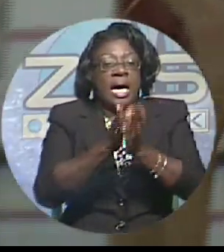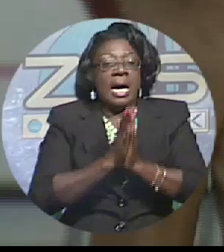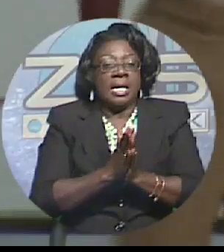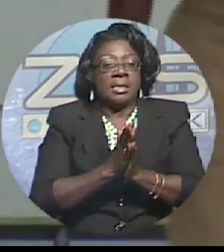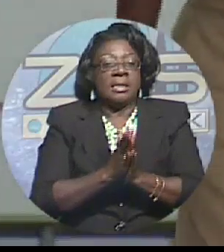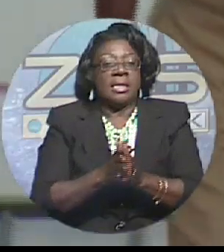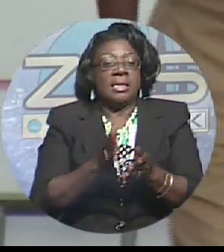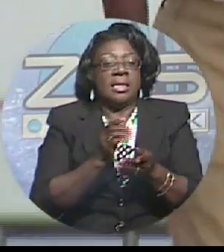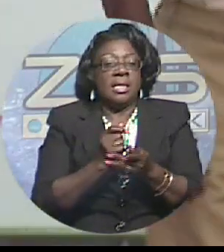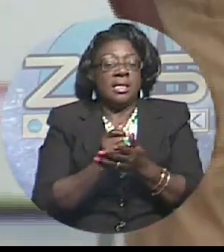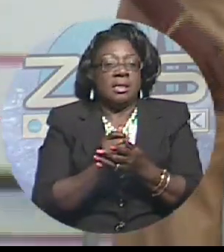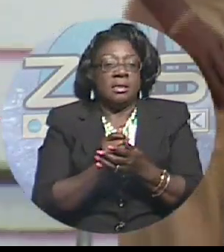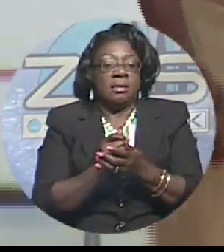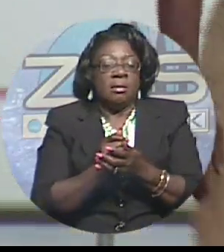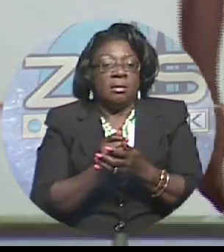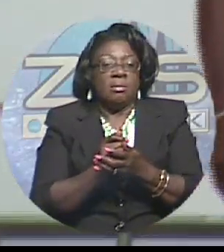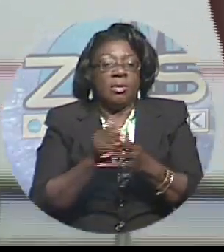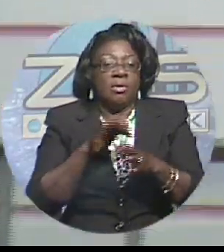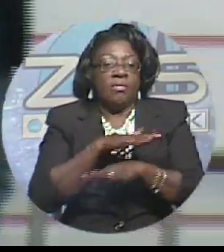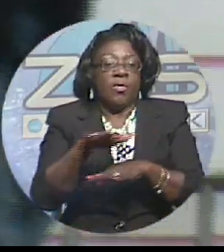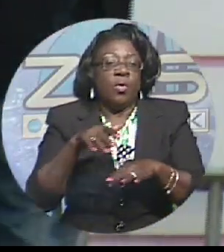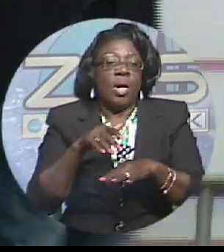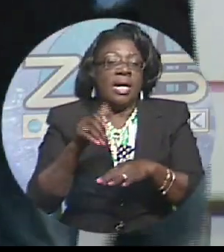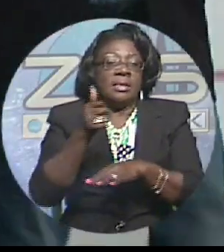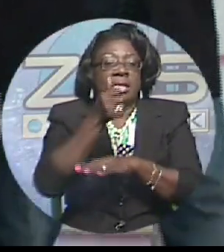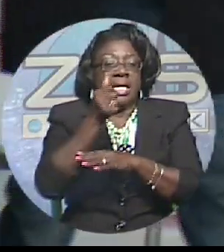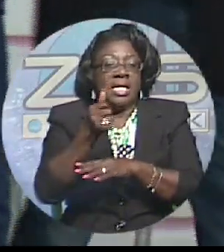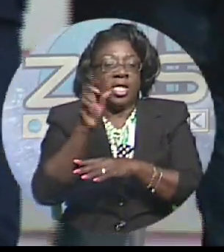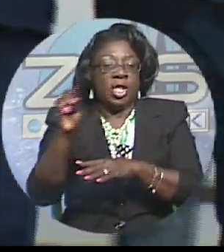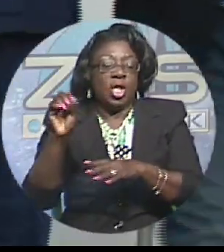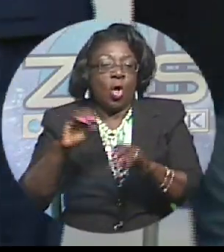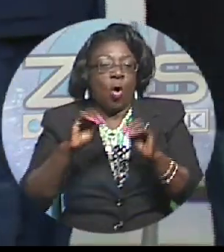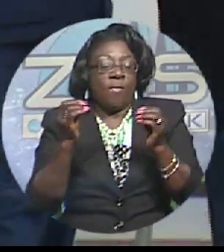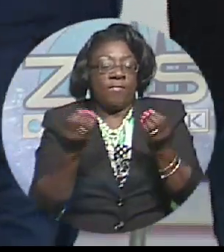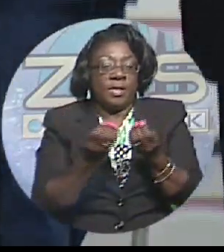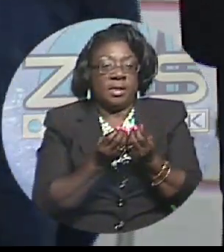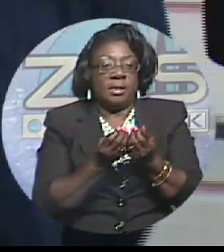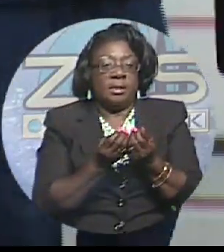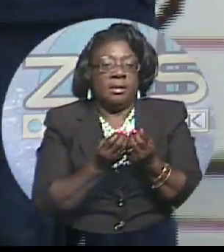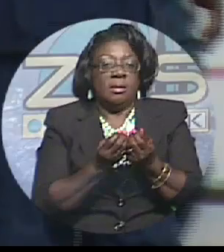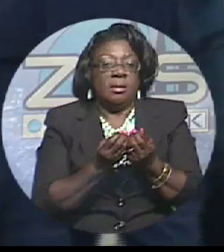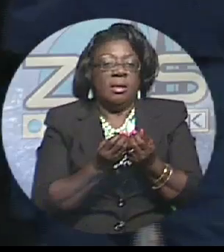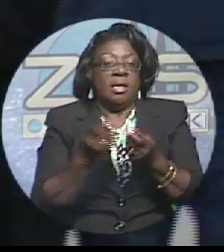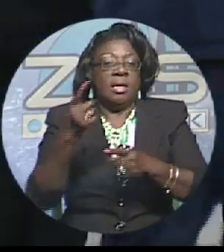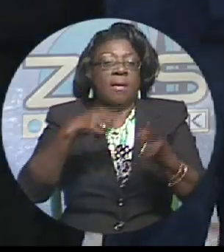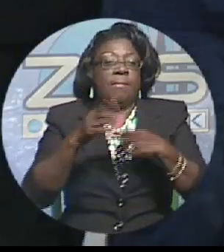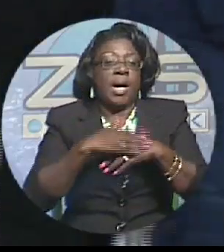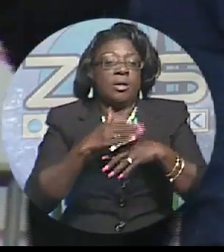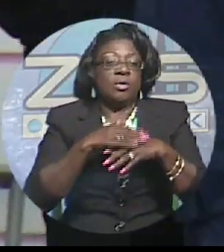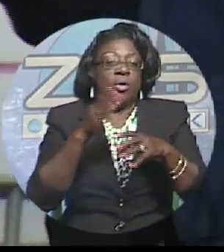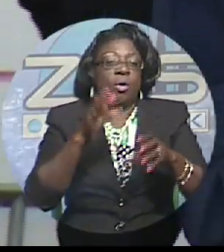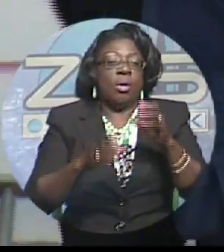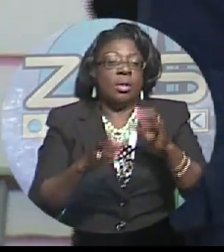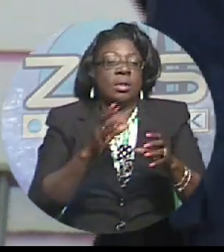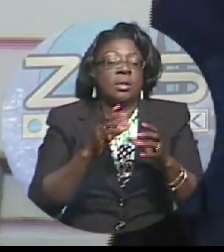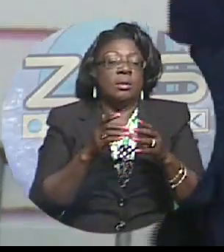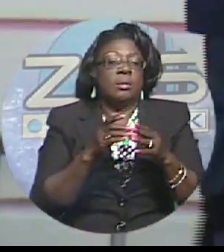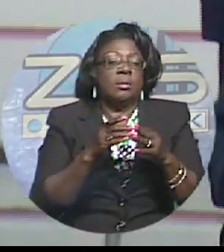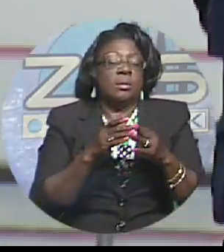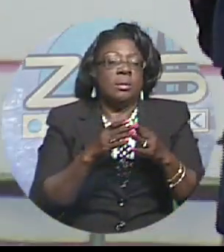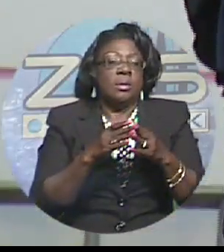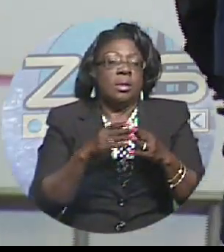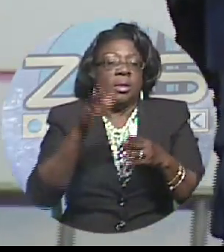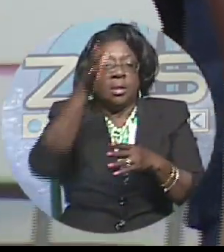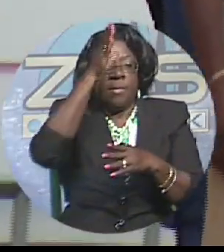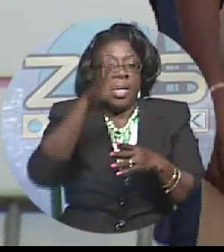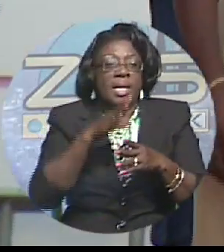against her clients be reviewed by the Attorney General's office because they should not be before the court on the charge of murder. Further, she said that the men